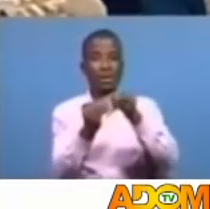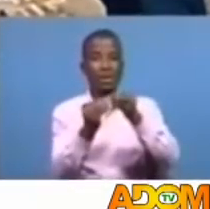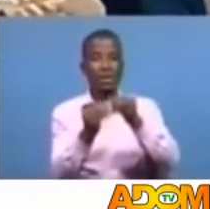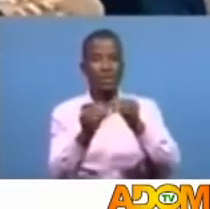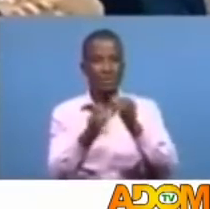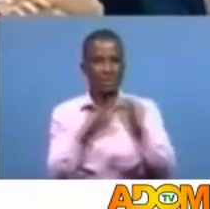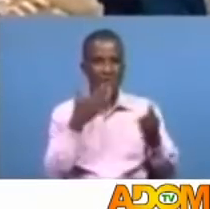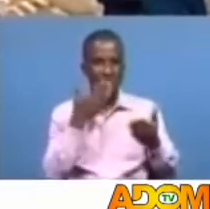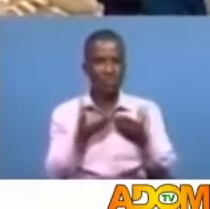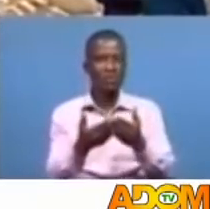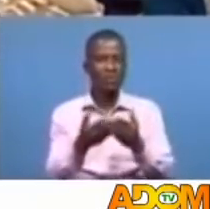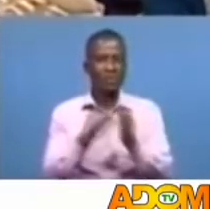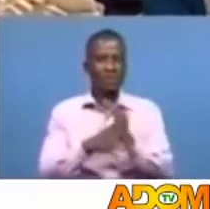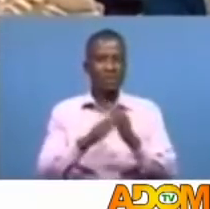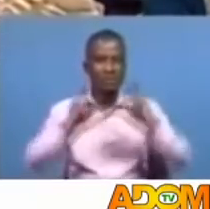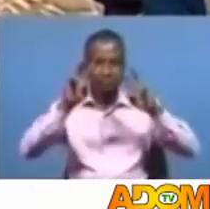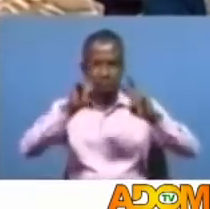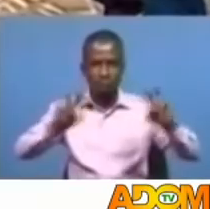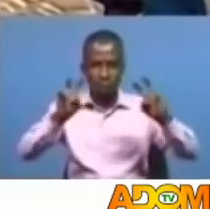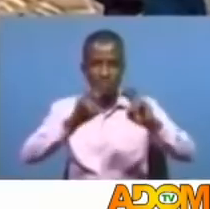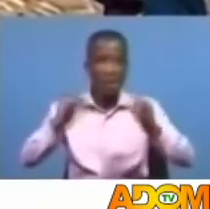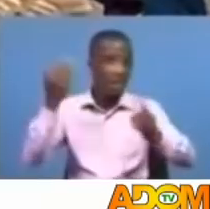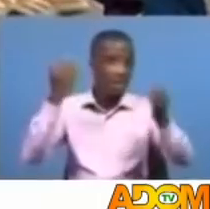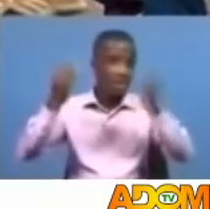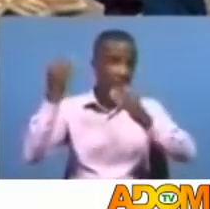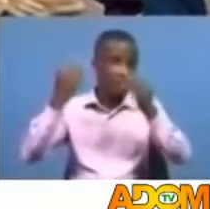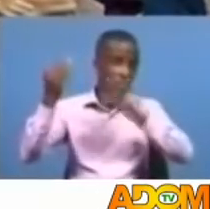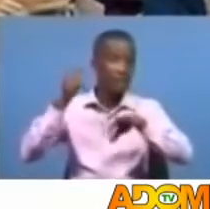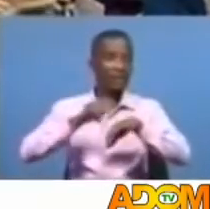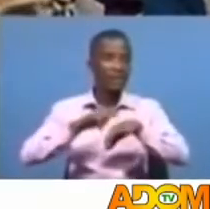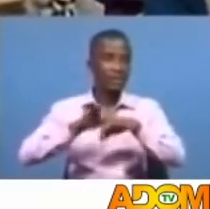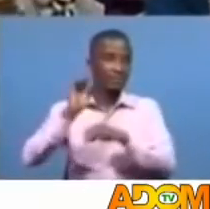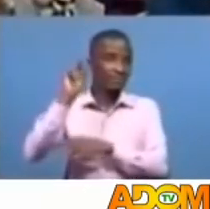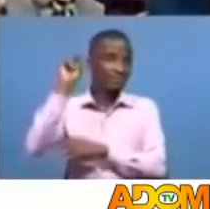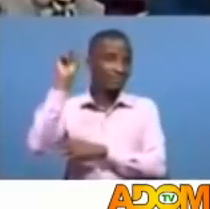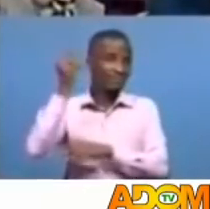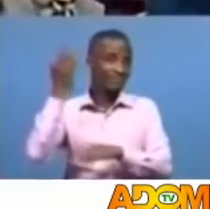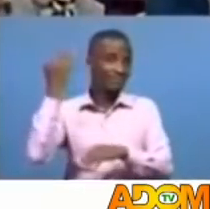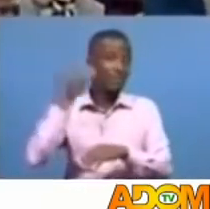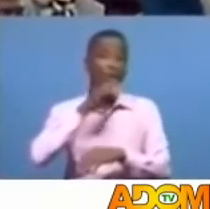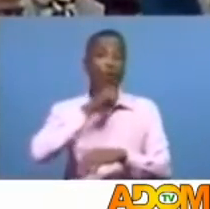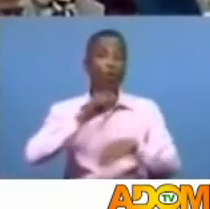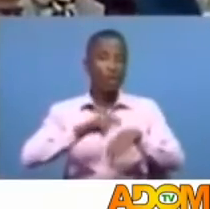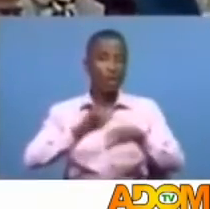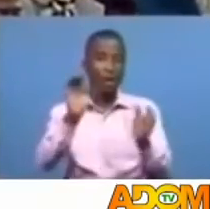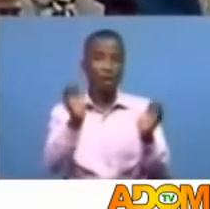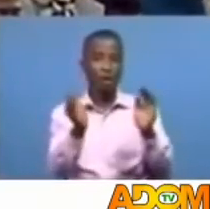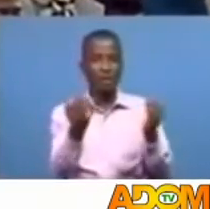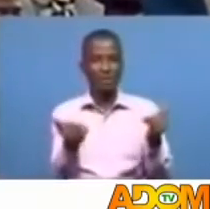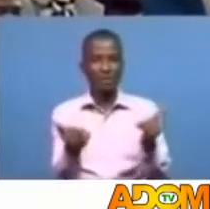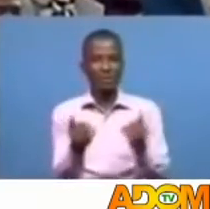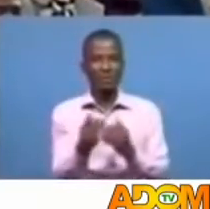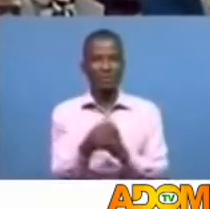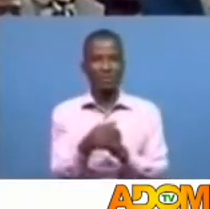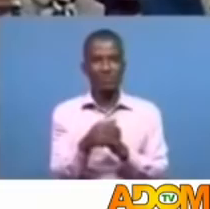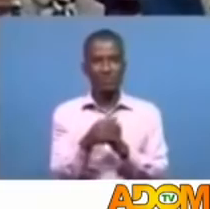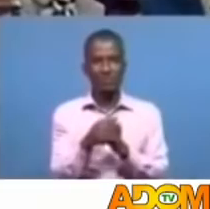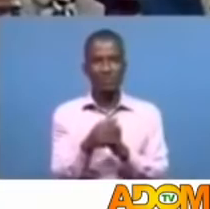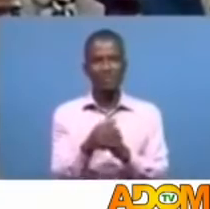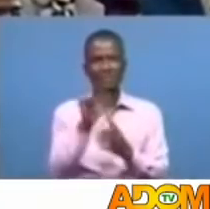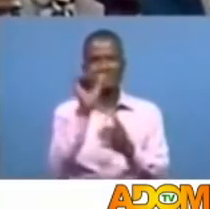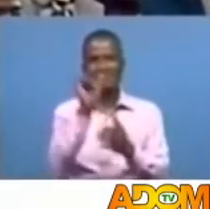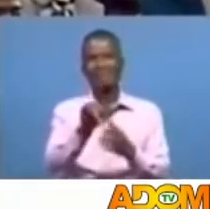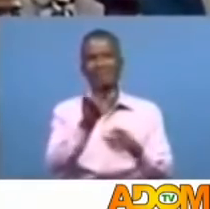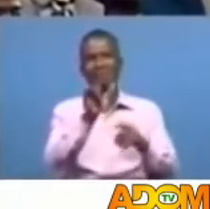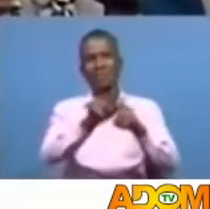Reindorf conducted himself in the best traditions of the bar. Indeed, those